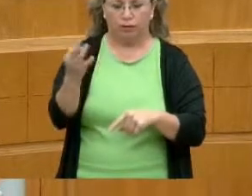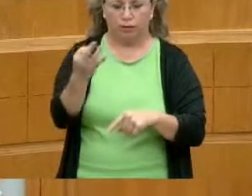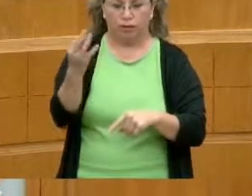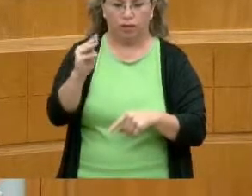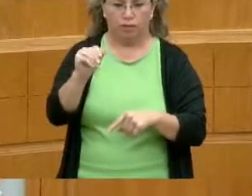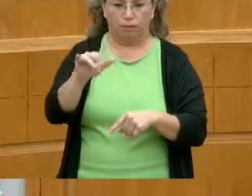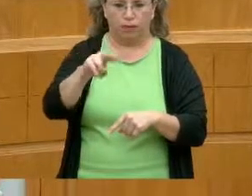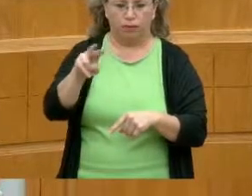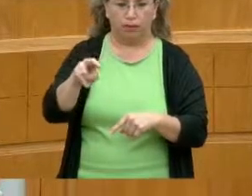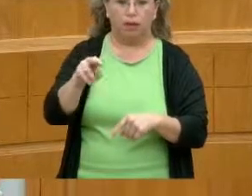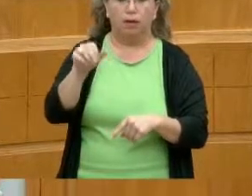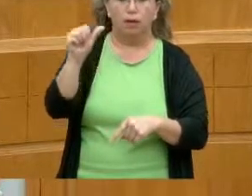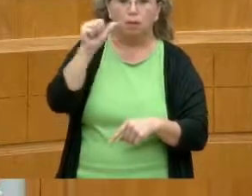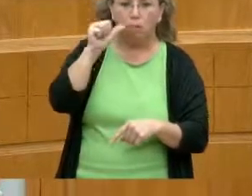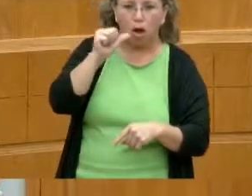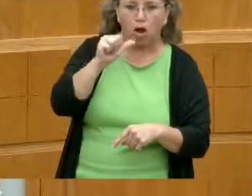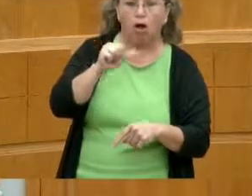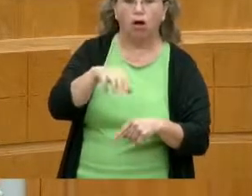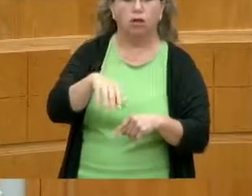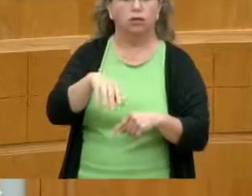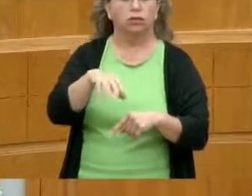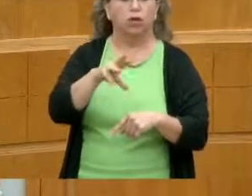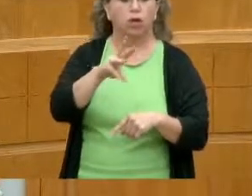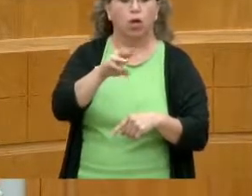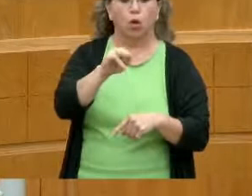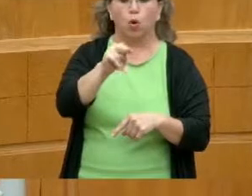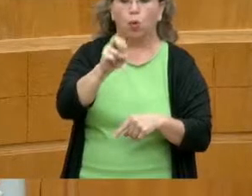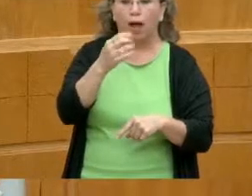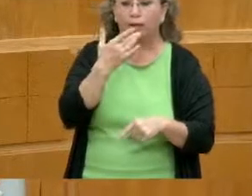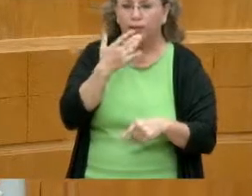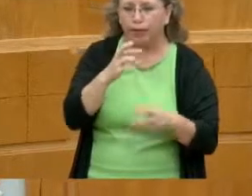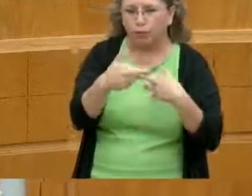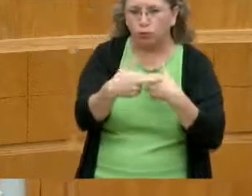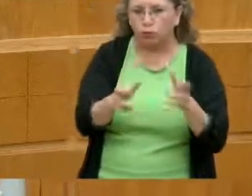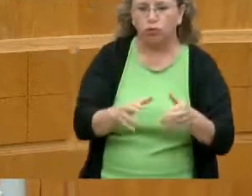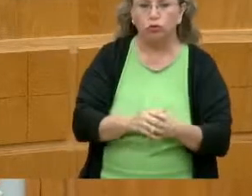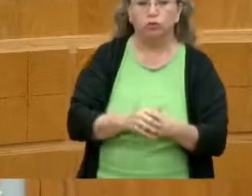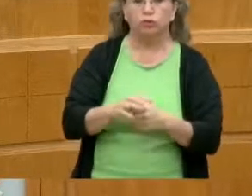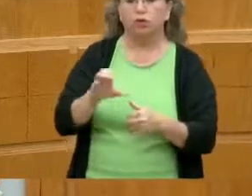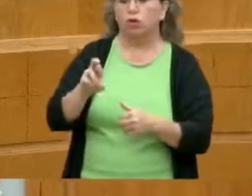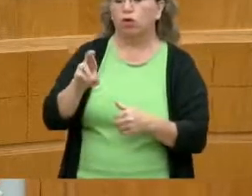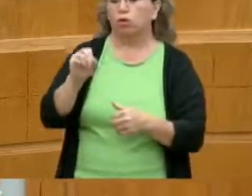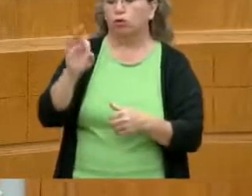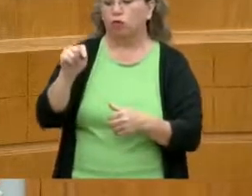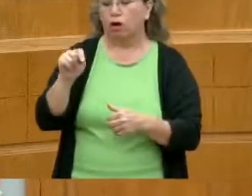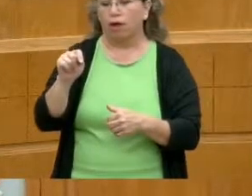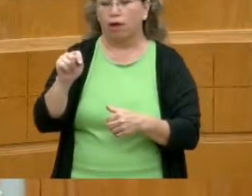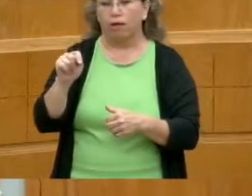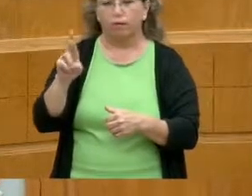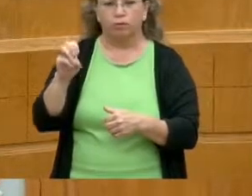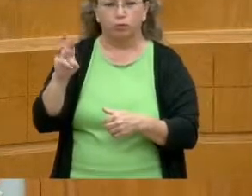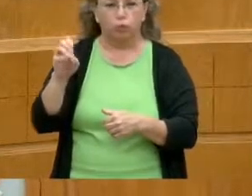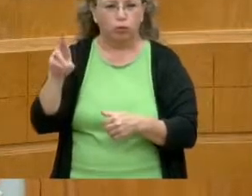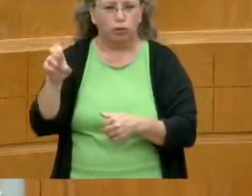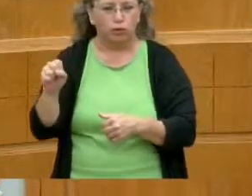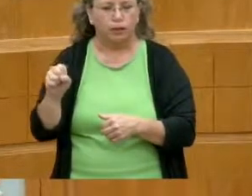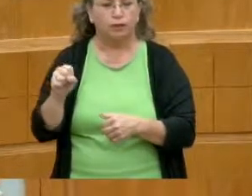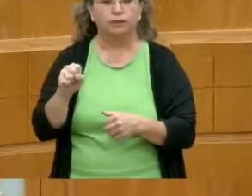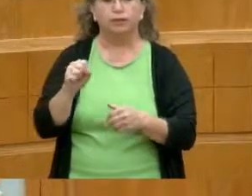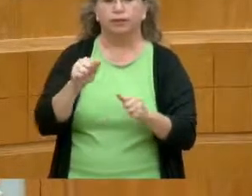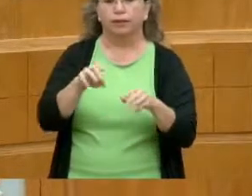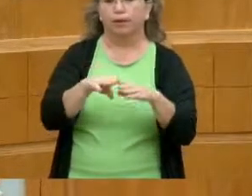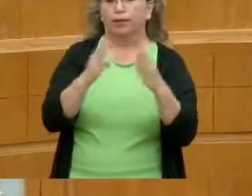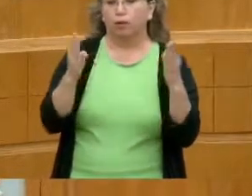this does include wine tasting rooms, craft breweries, and similar businesses, may open at 25% of occupancy,